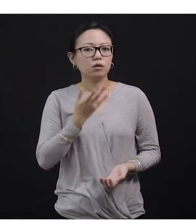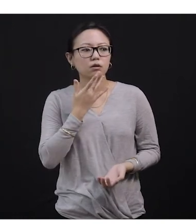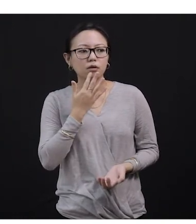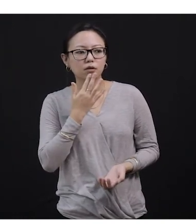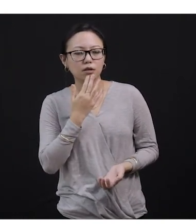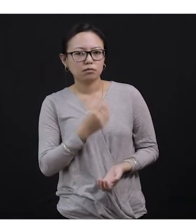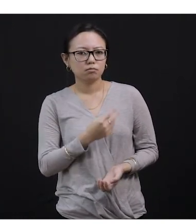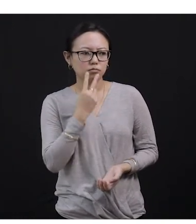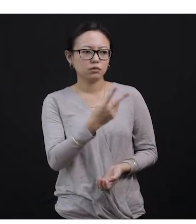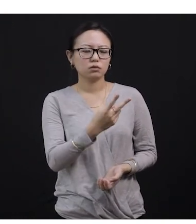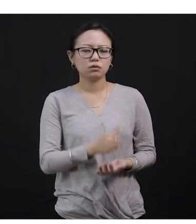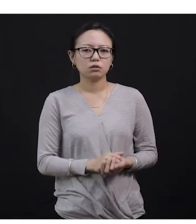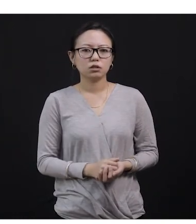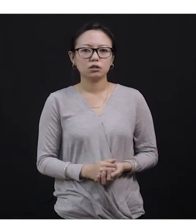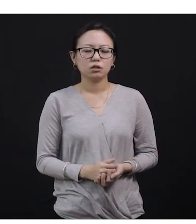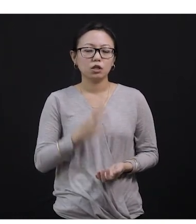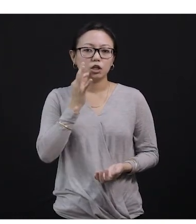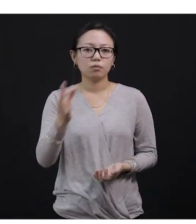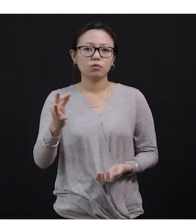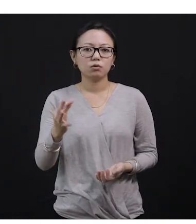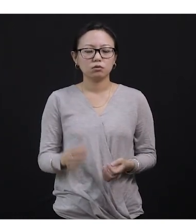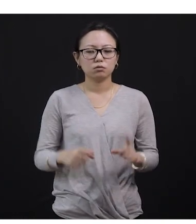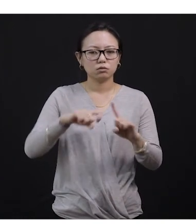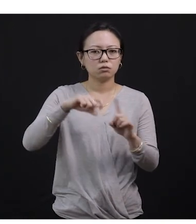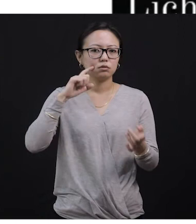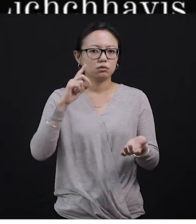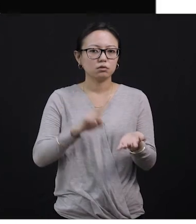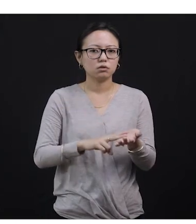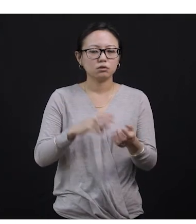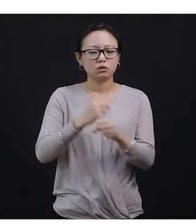right here is the Magadha kingdom, all right?